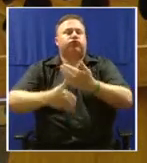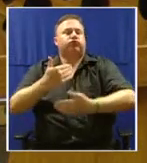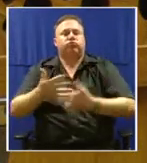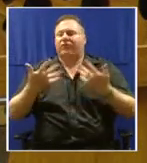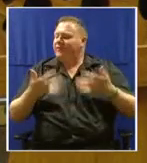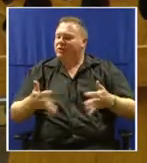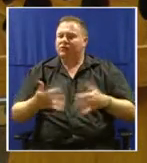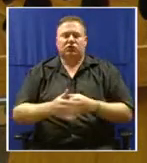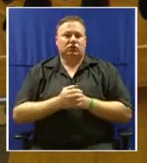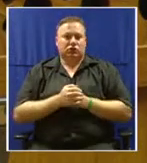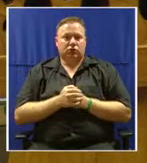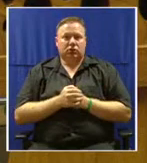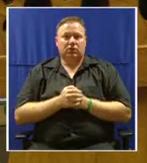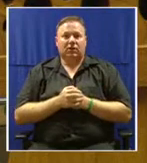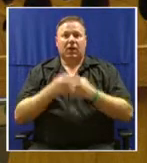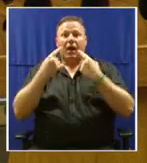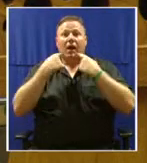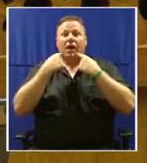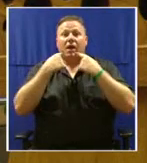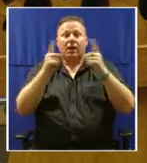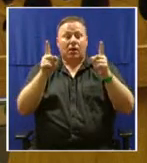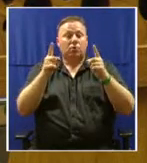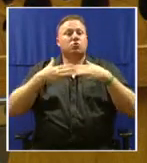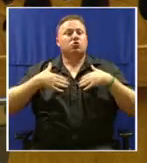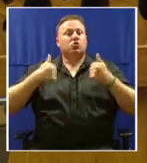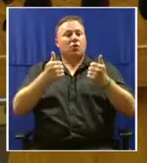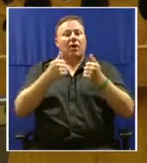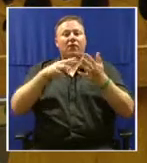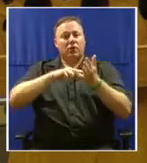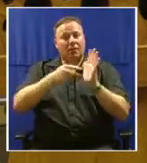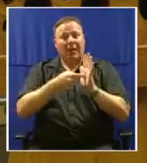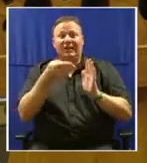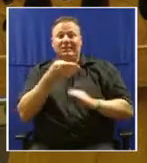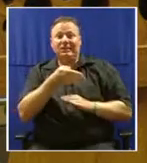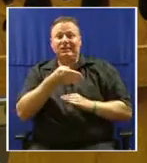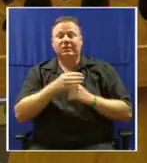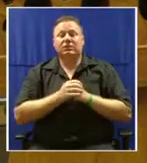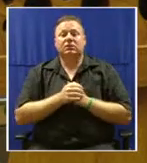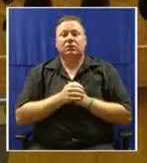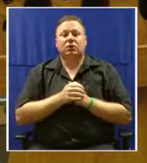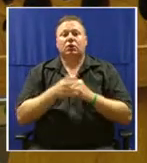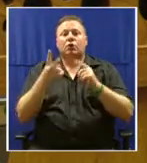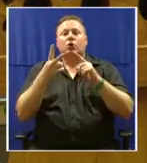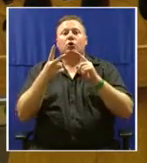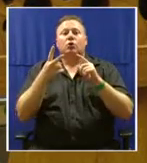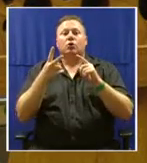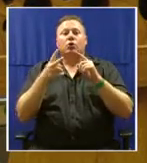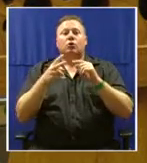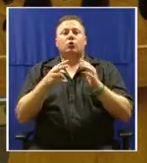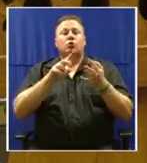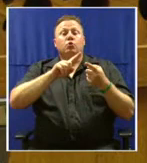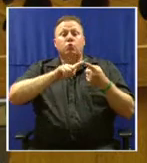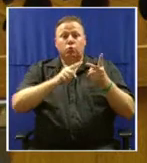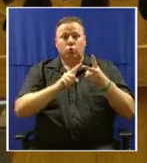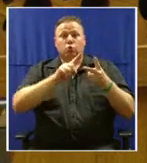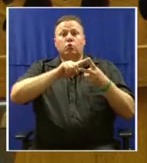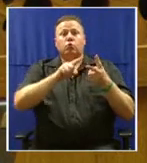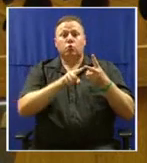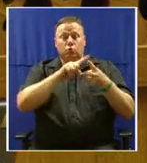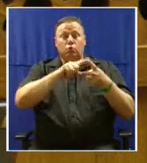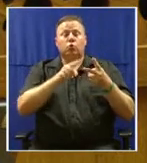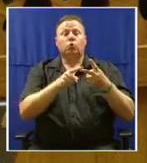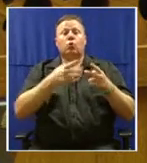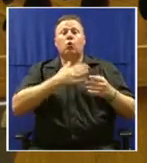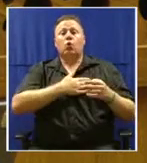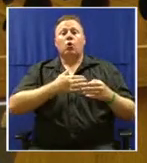the Reconstruction and Recovery Plan, we have launched 2 major human settlement projects that